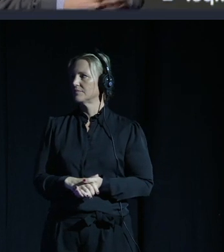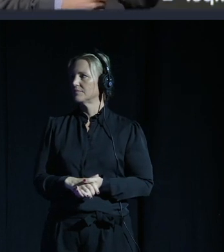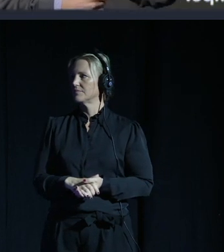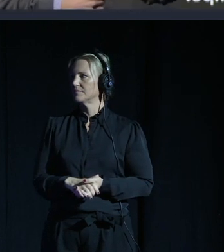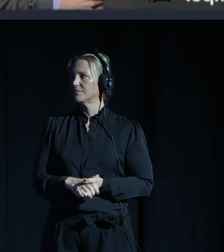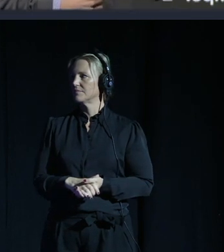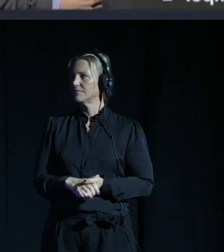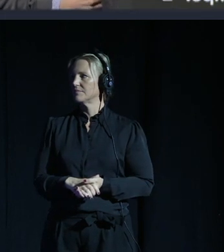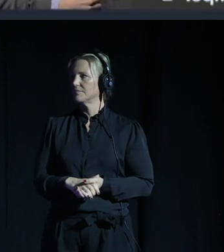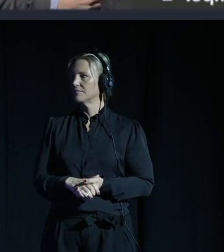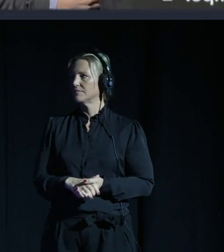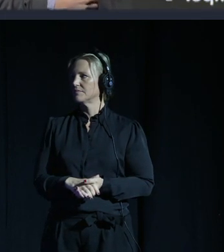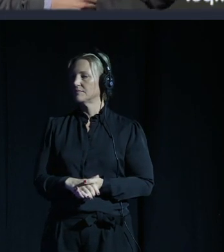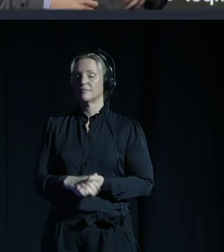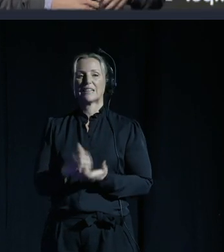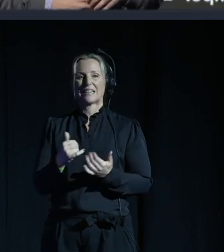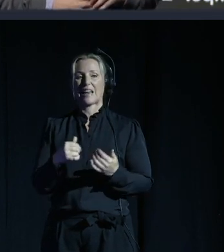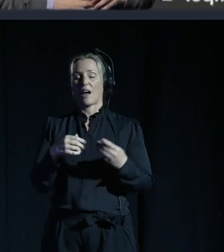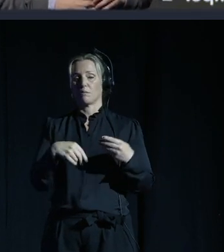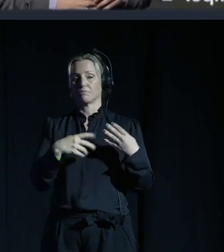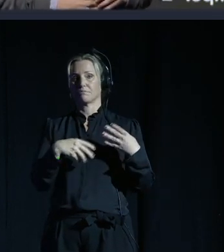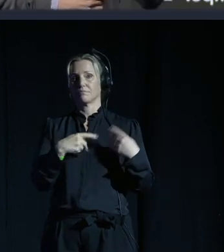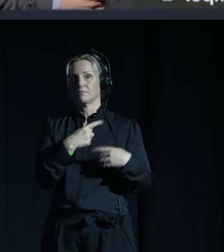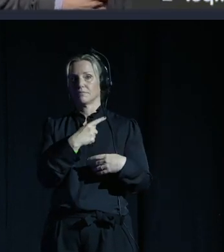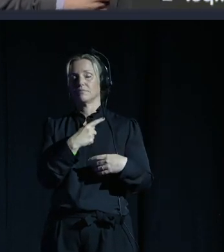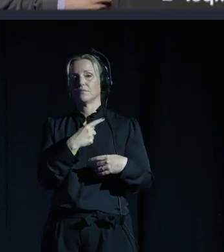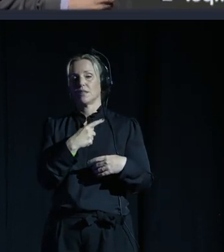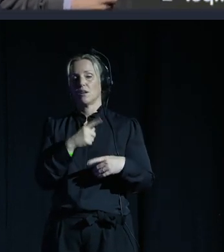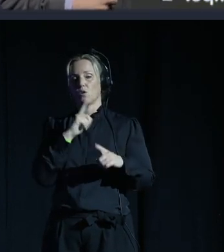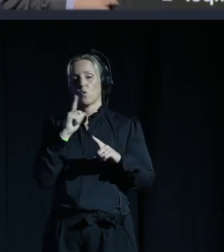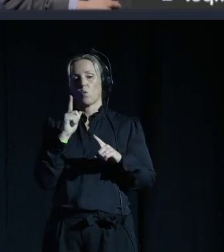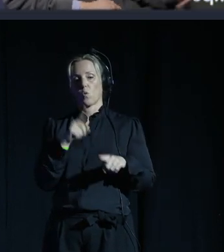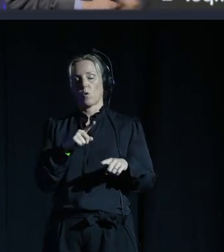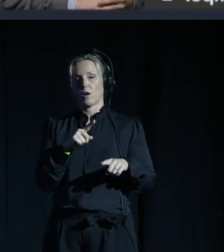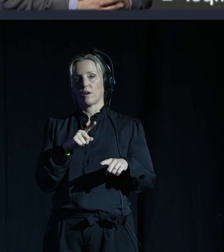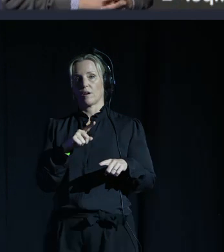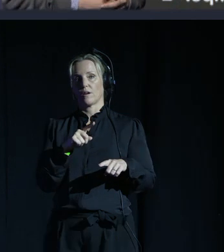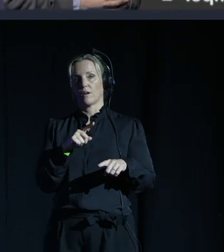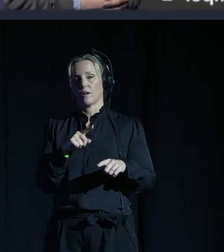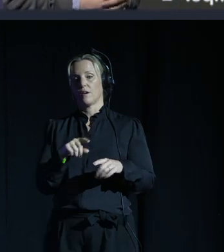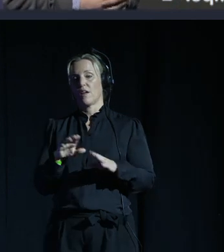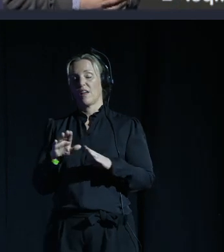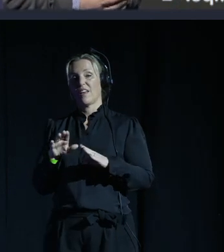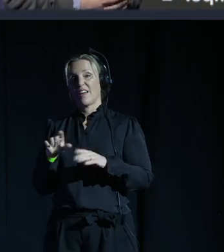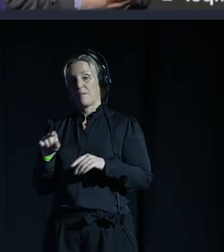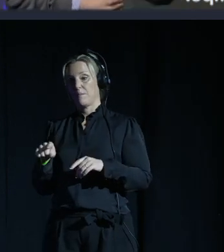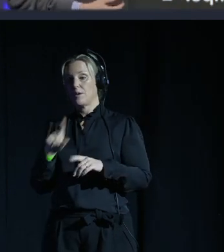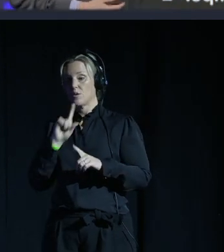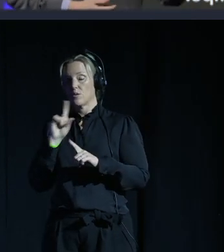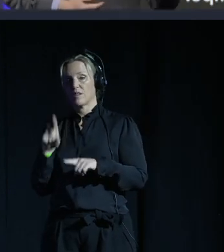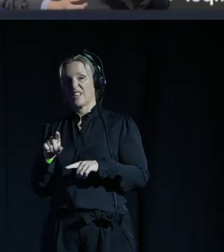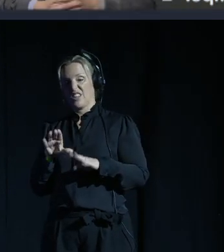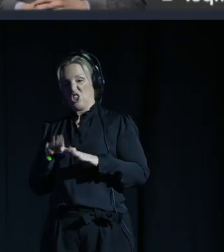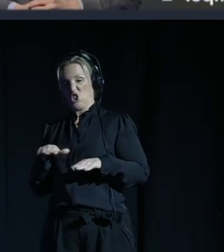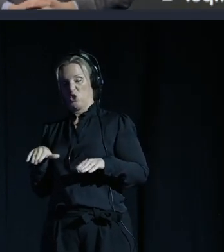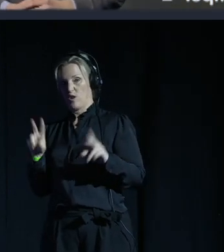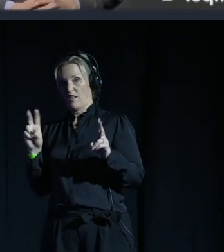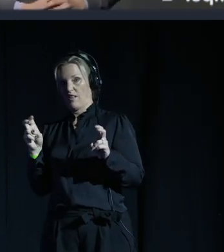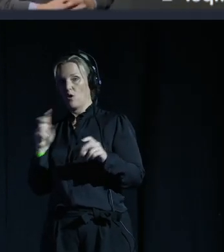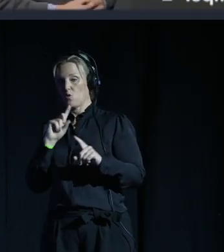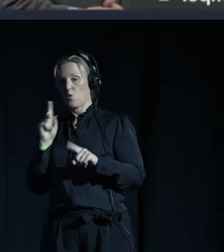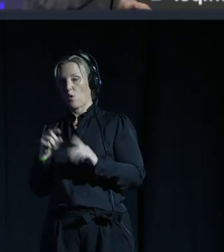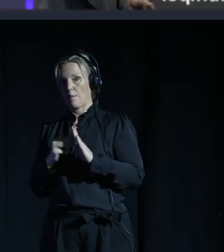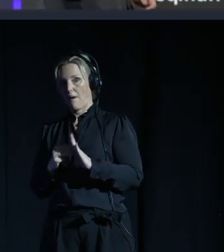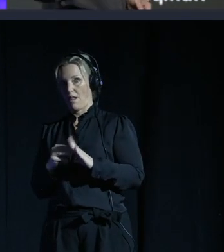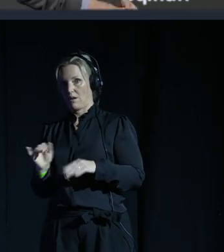I'm going to run this order items model. I'm going to run its children, the orders model as well. And if you've really been paying attention,